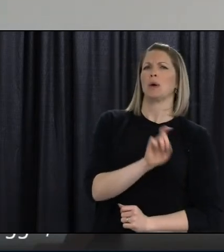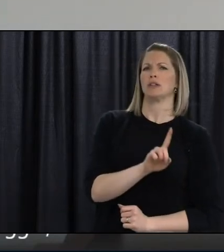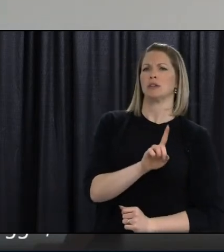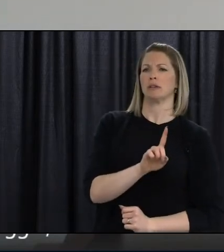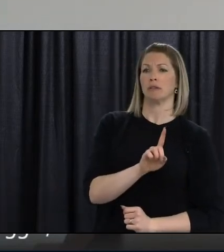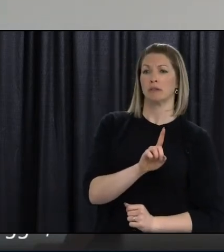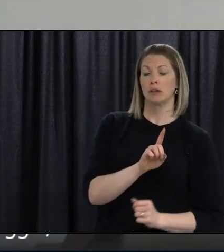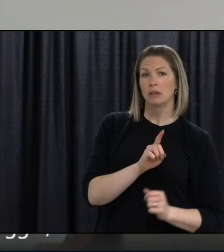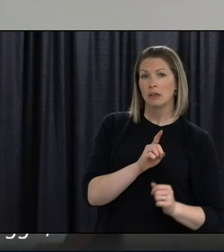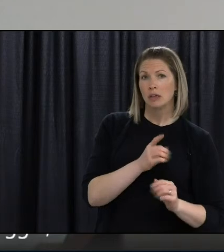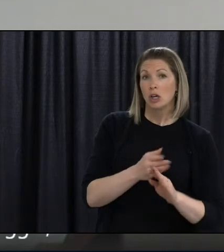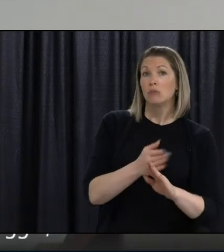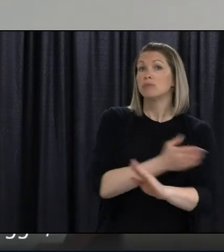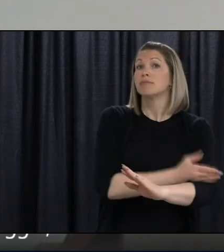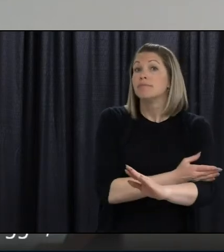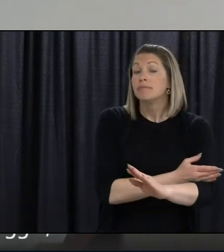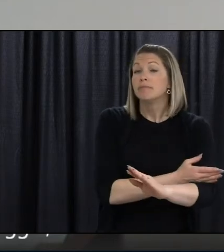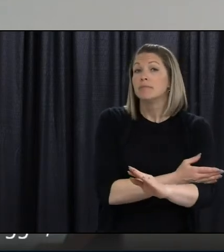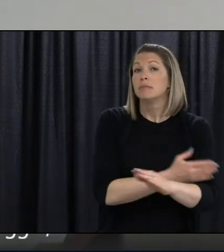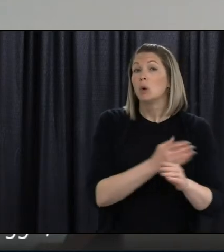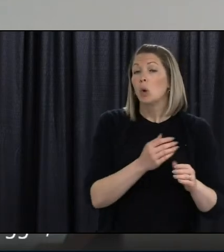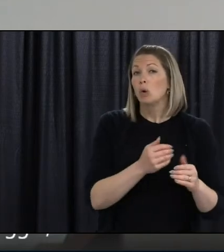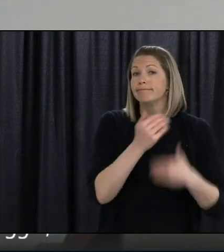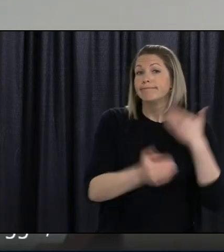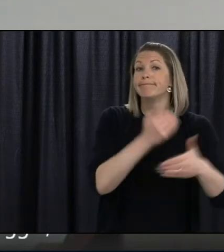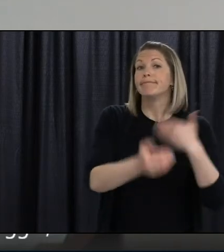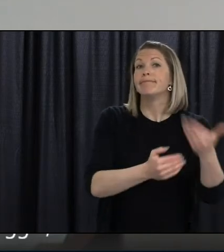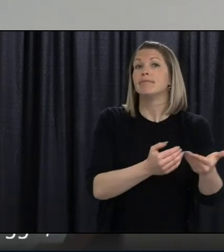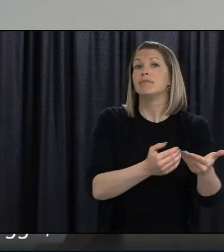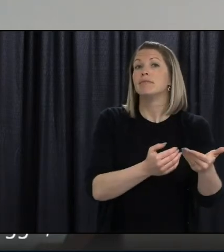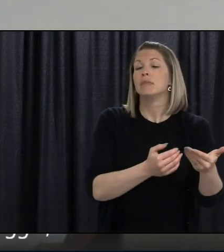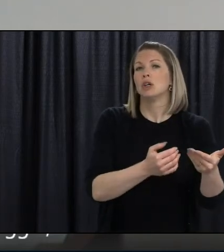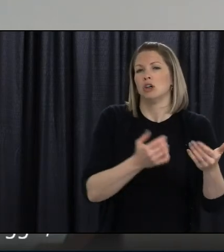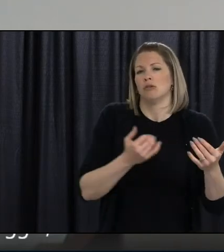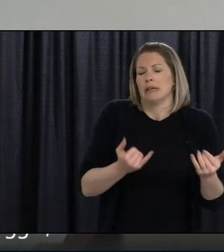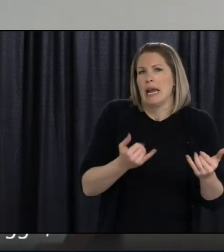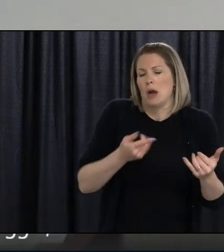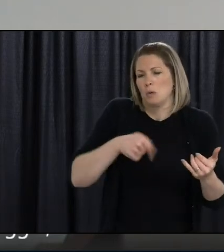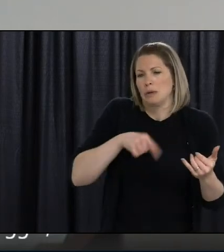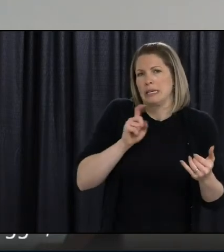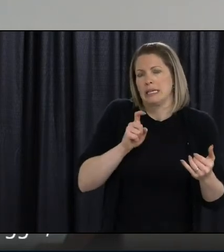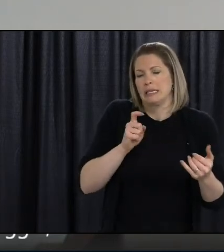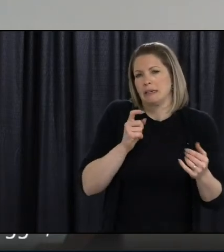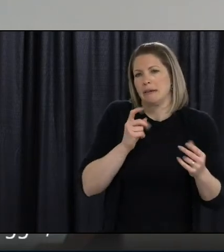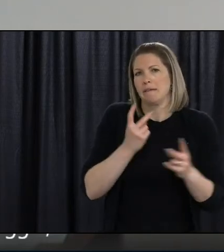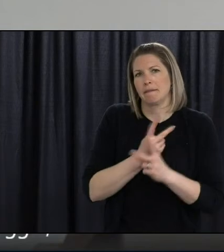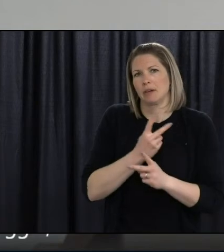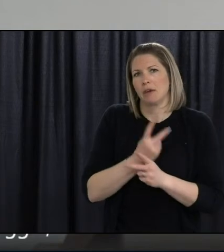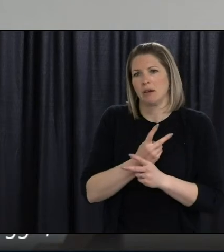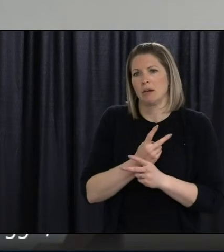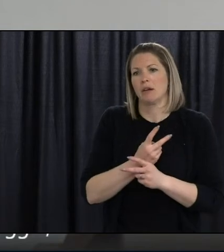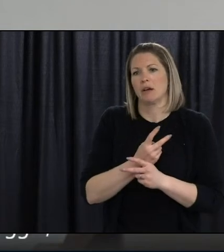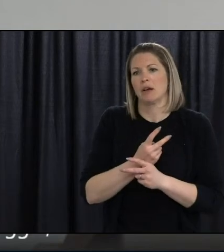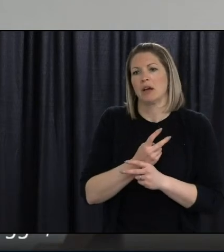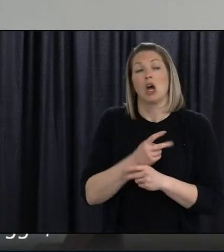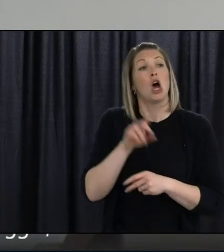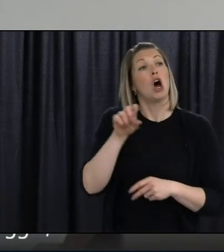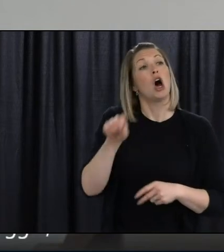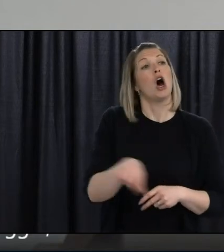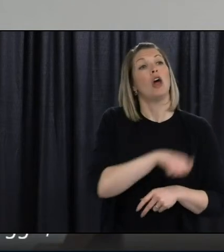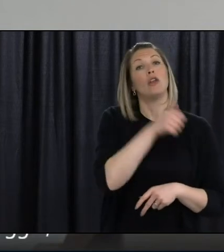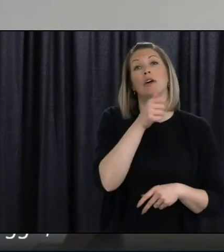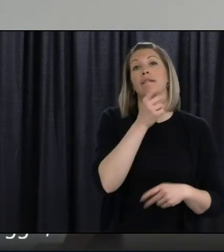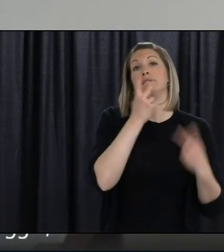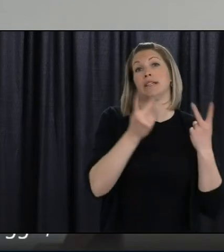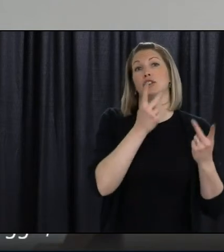to be. One of the things that's figuring at the moment, we know, is the issue around people from outside the province